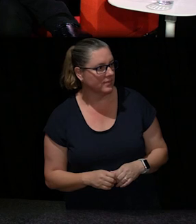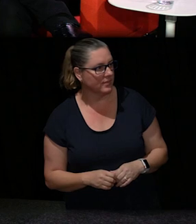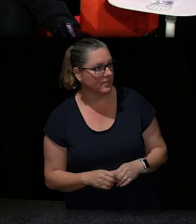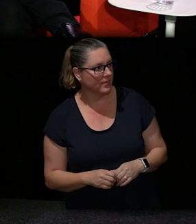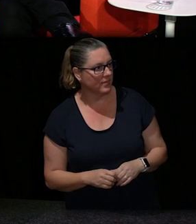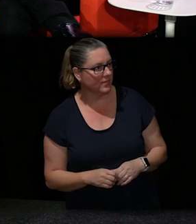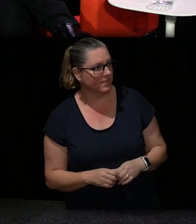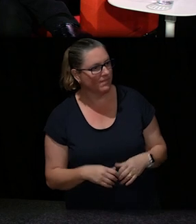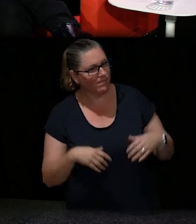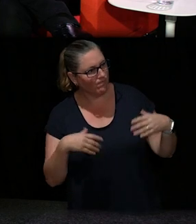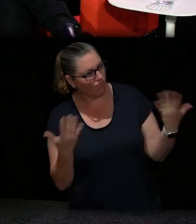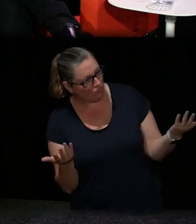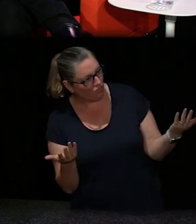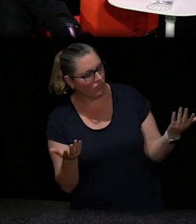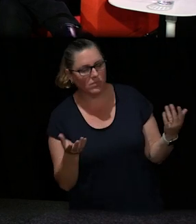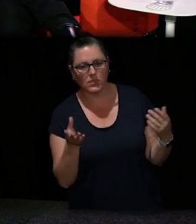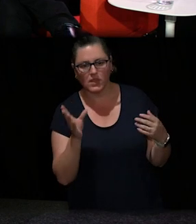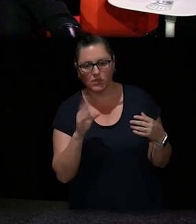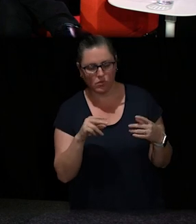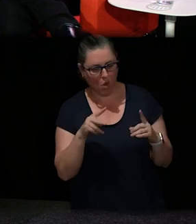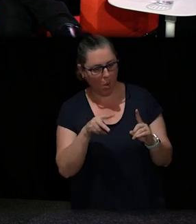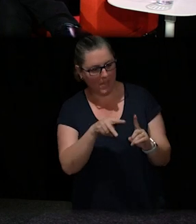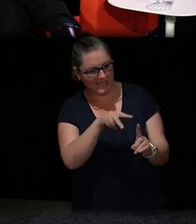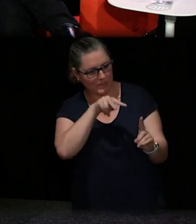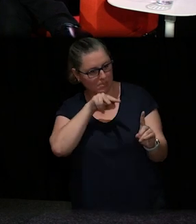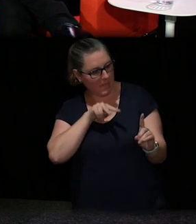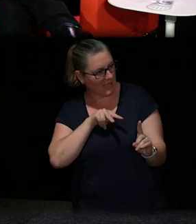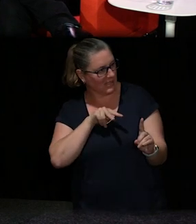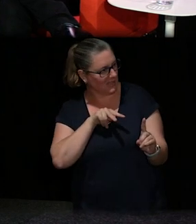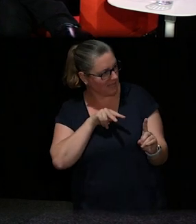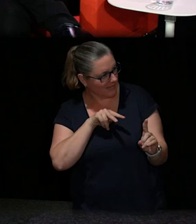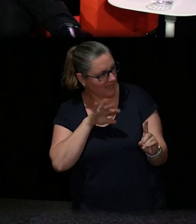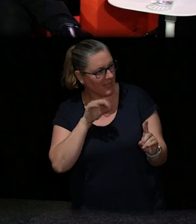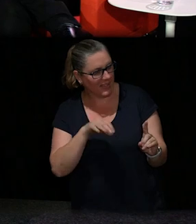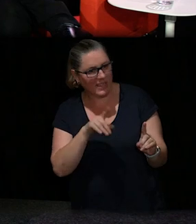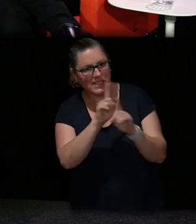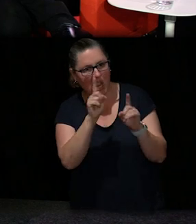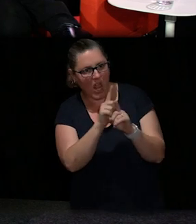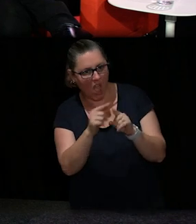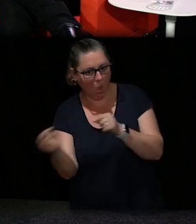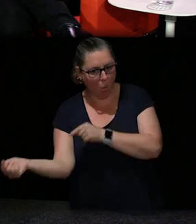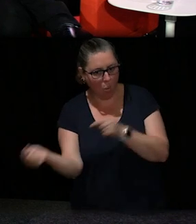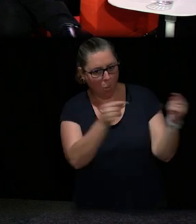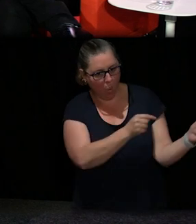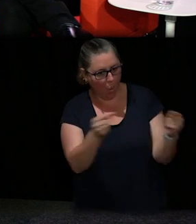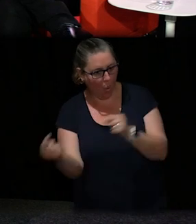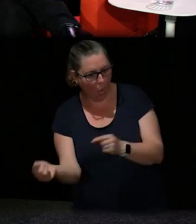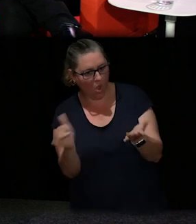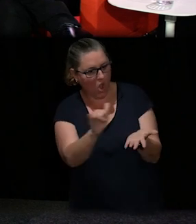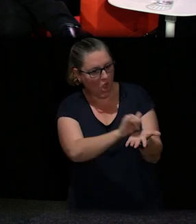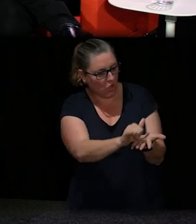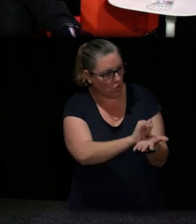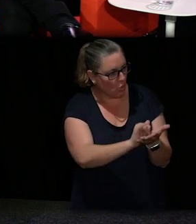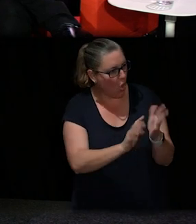From an outsider's perspective, there seems to be a war going on between New York Times, Washington Post, New Yorker, and Donald Trump. Do you